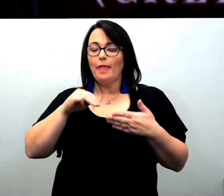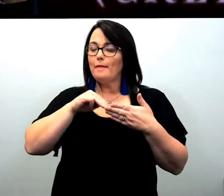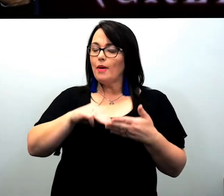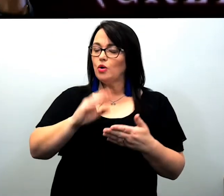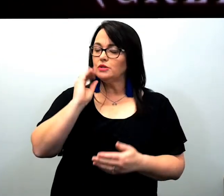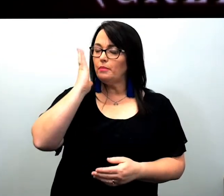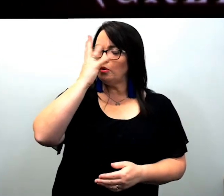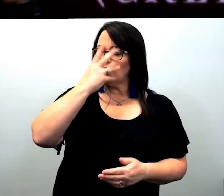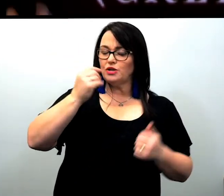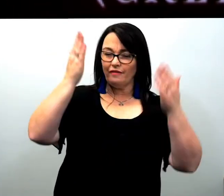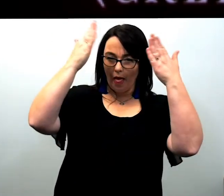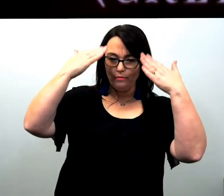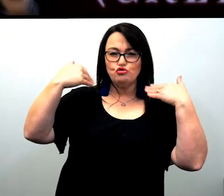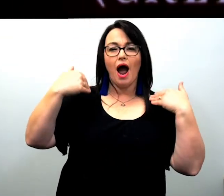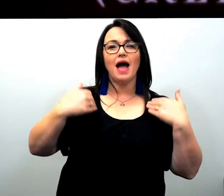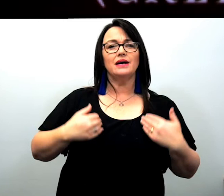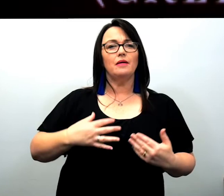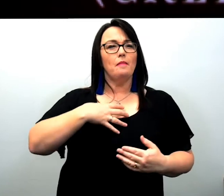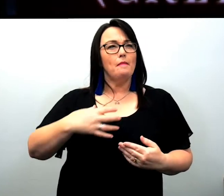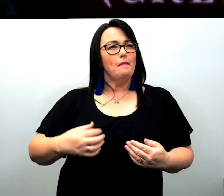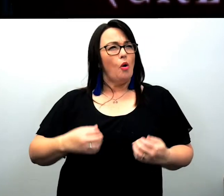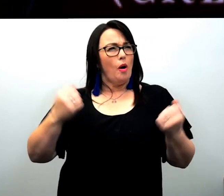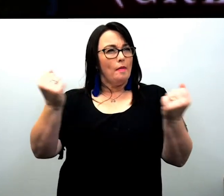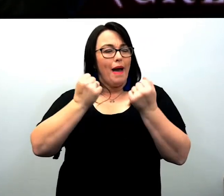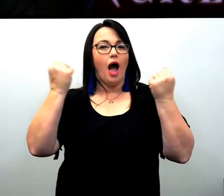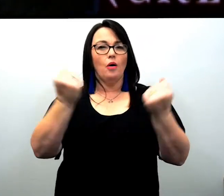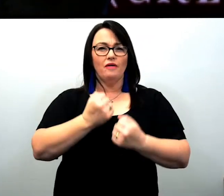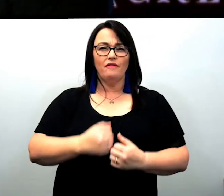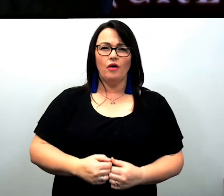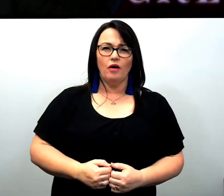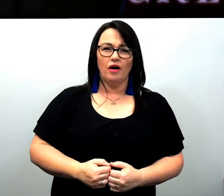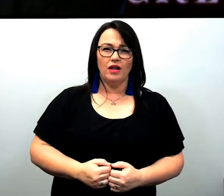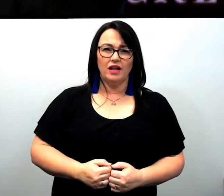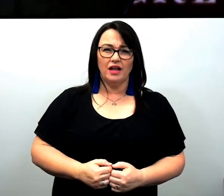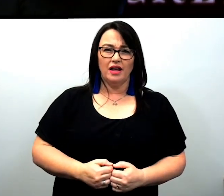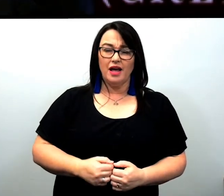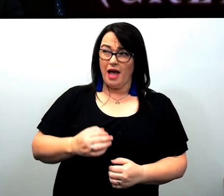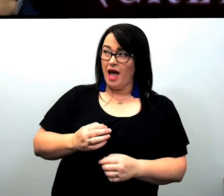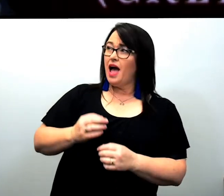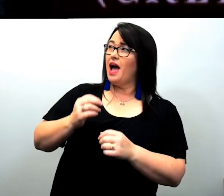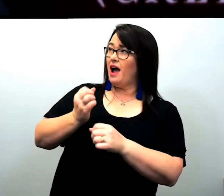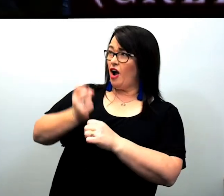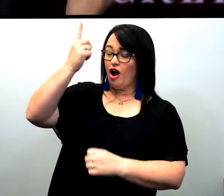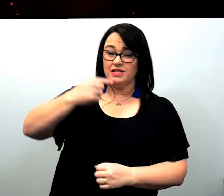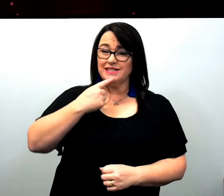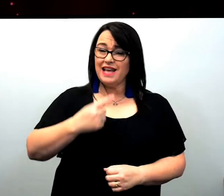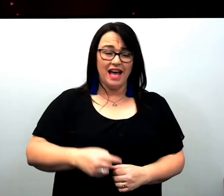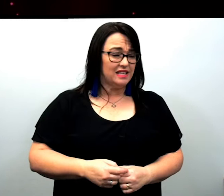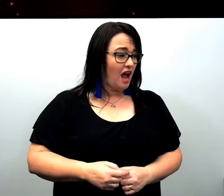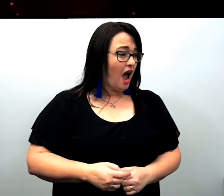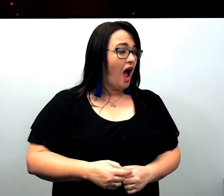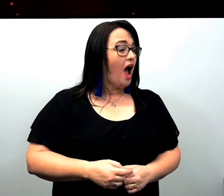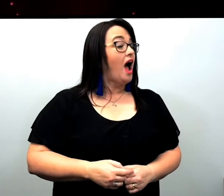that is more dynamic and more powerful. And I actually made them lower than you, Lucifer, but they're going to have greater beauty